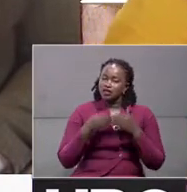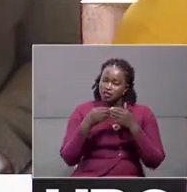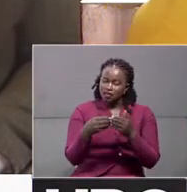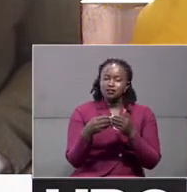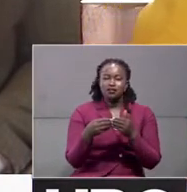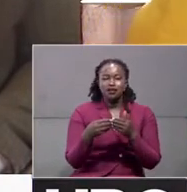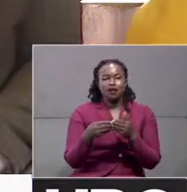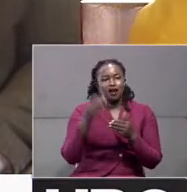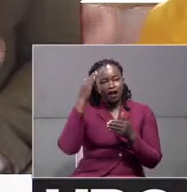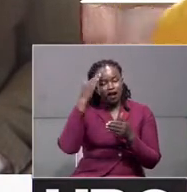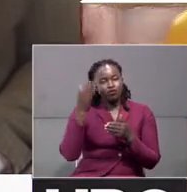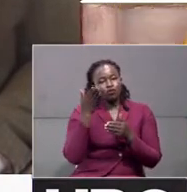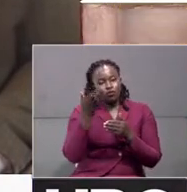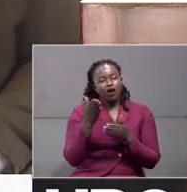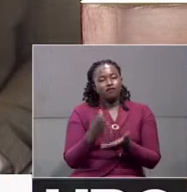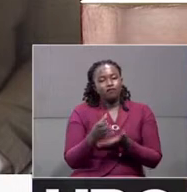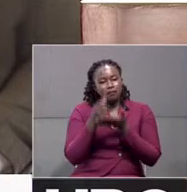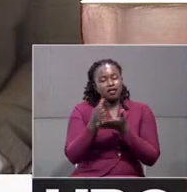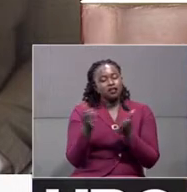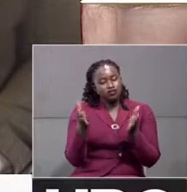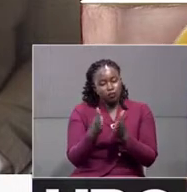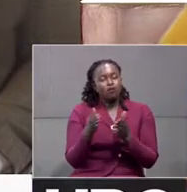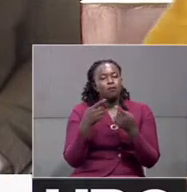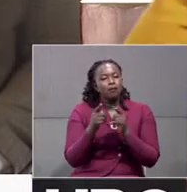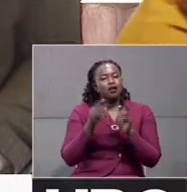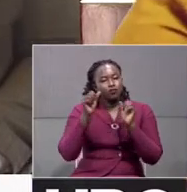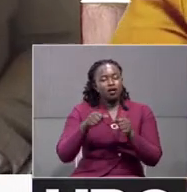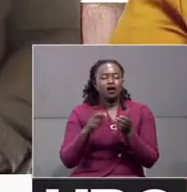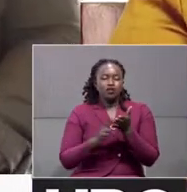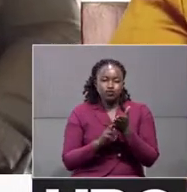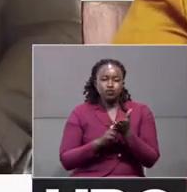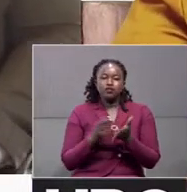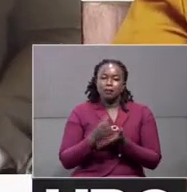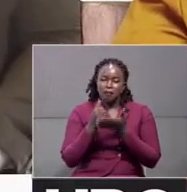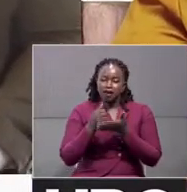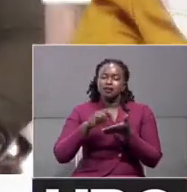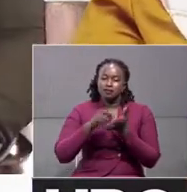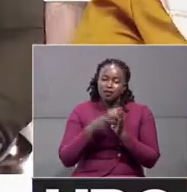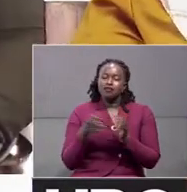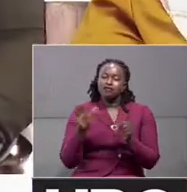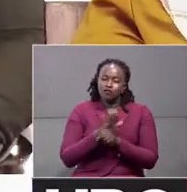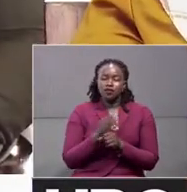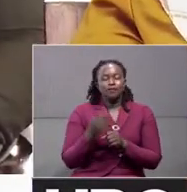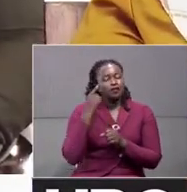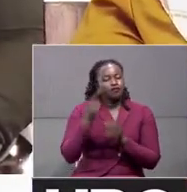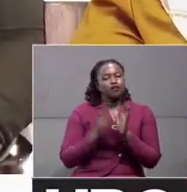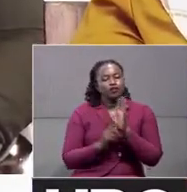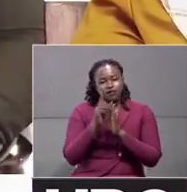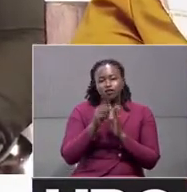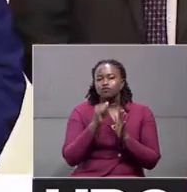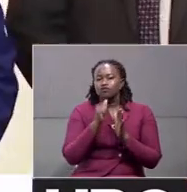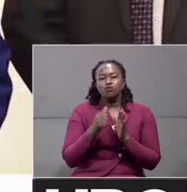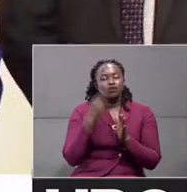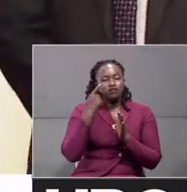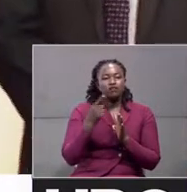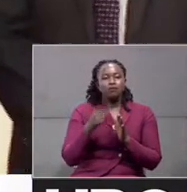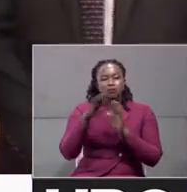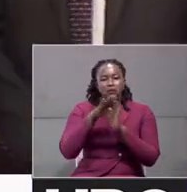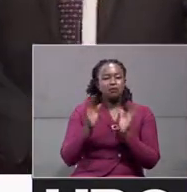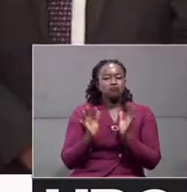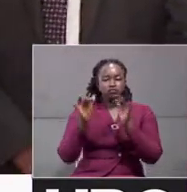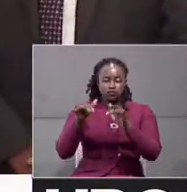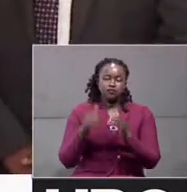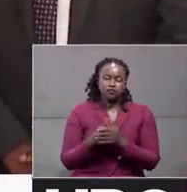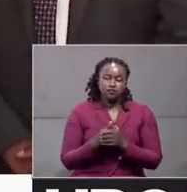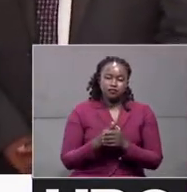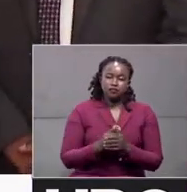you the youth leaders, I know you have a small budget. Let us use that budget meaningfully. For development, not for functions. He stresses that